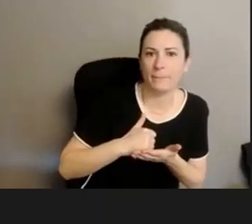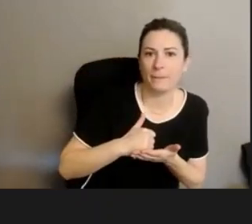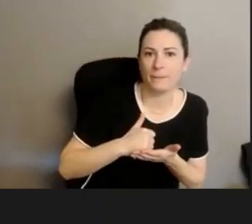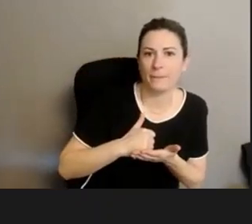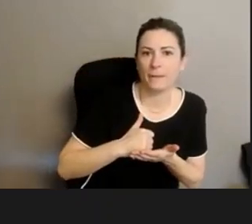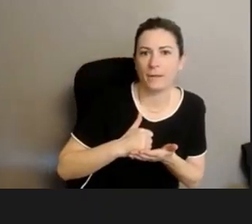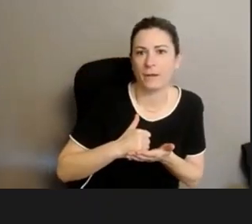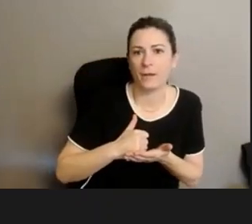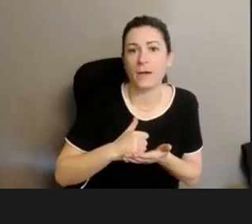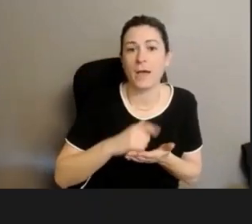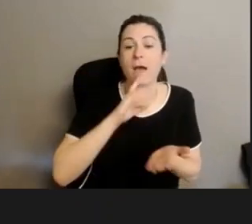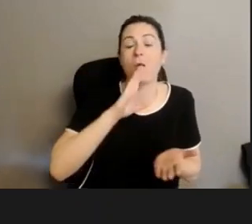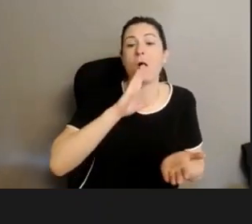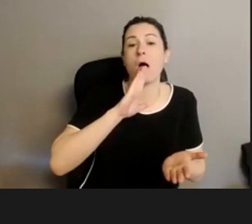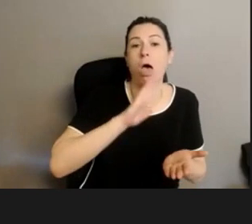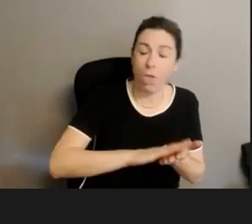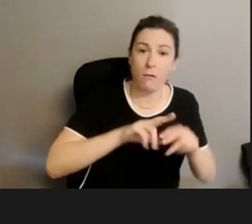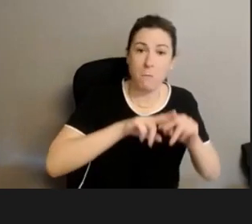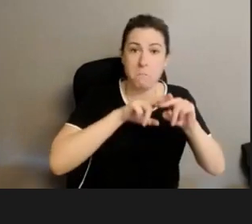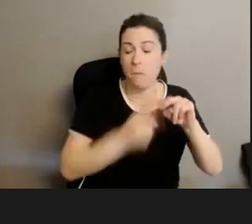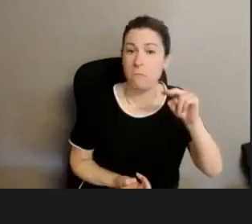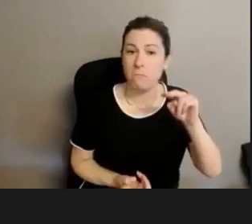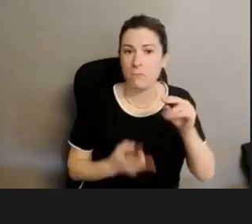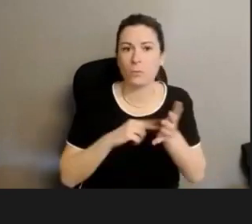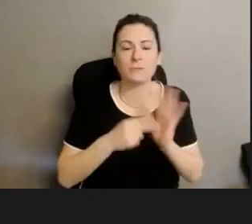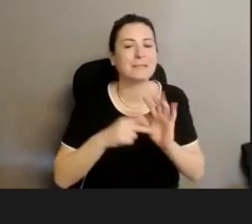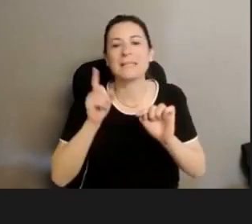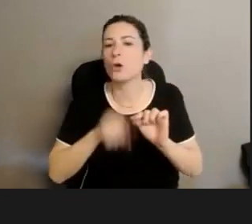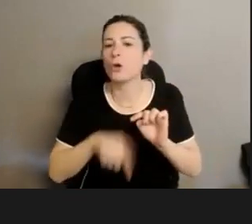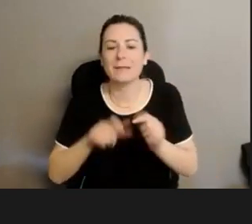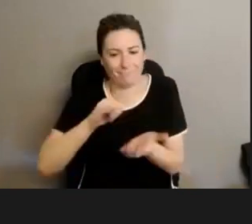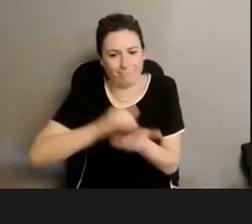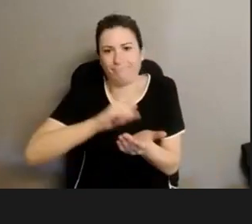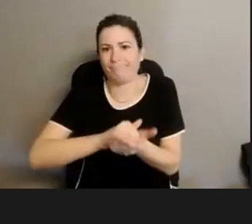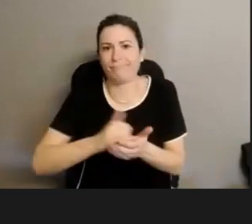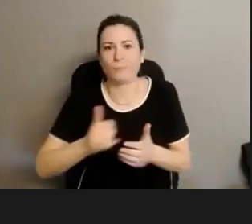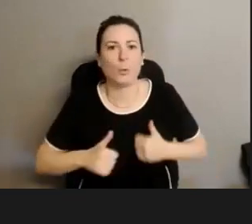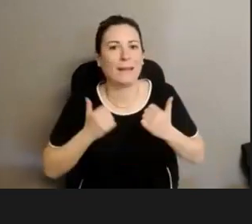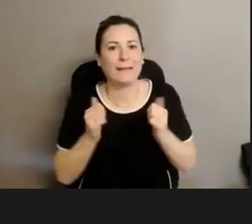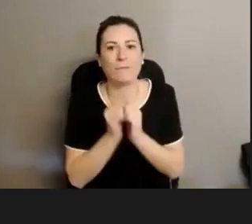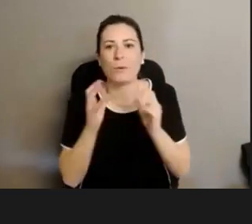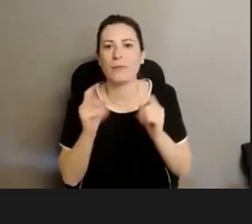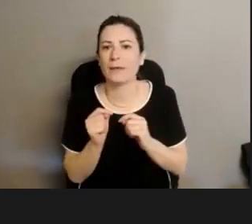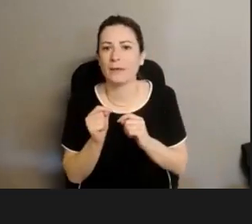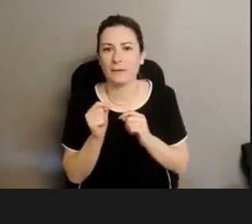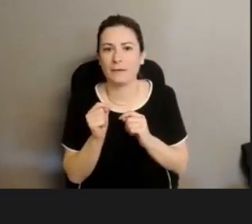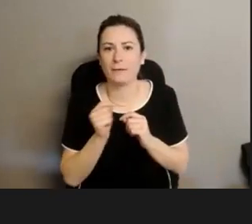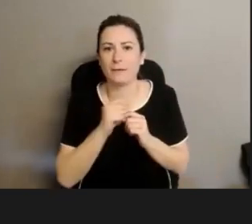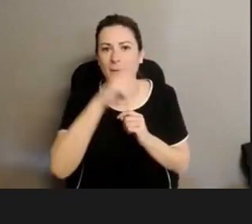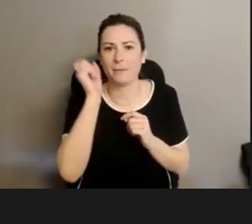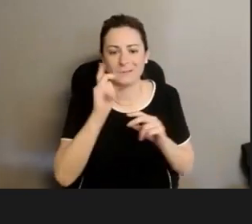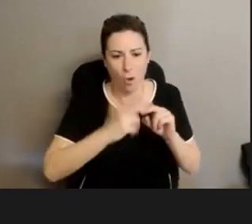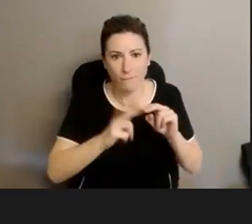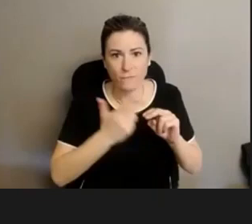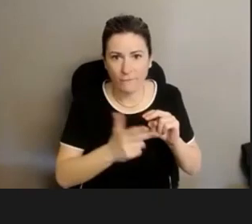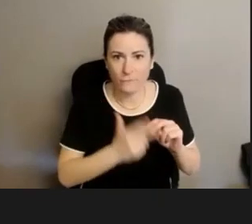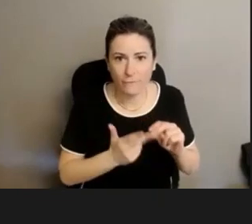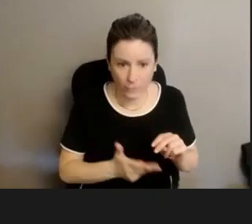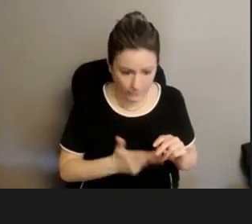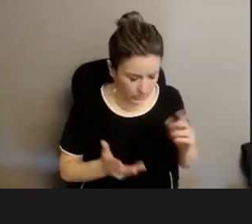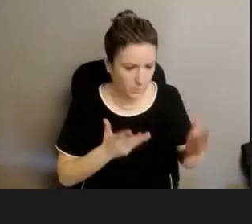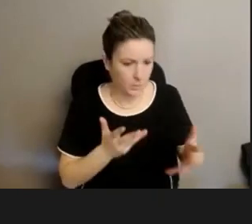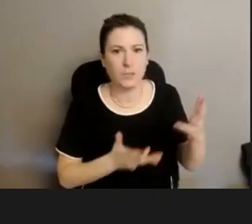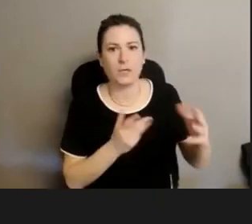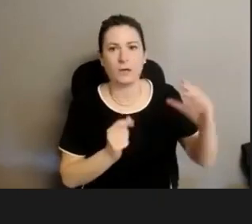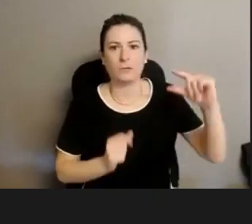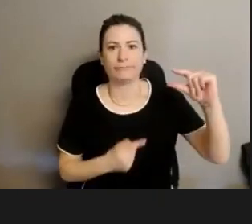on it because it takes it down to less than the sum of these two small parts. You know, and I hear